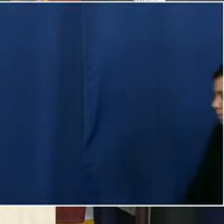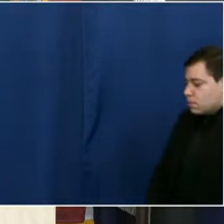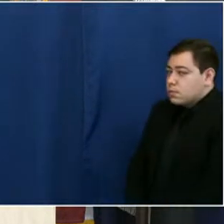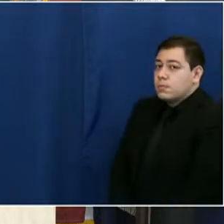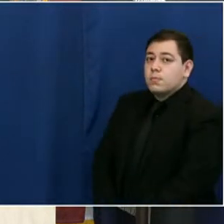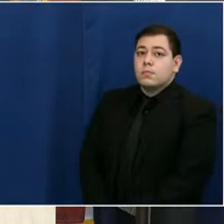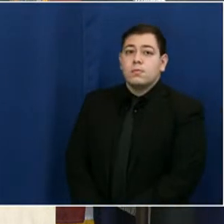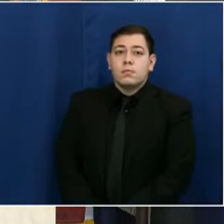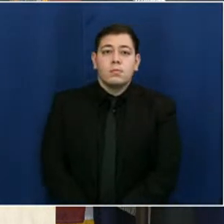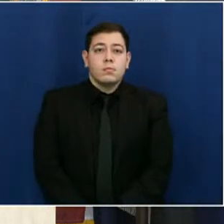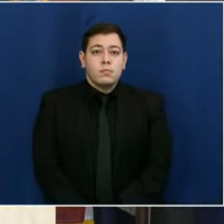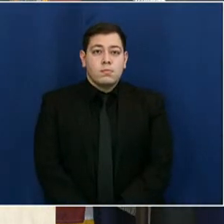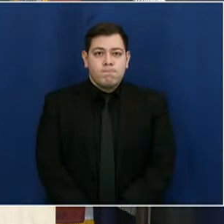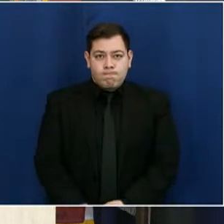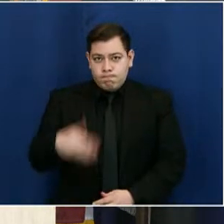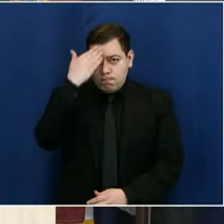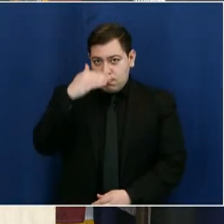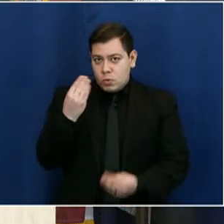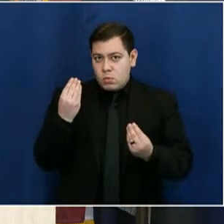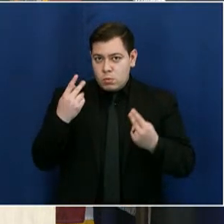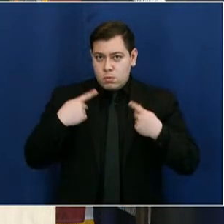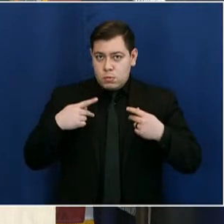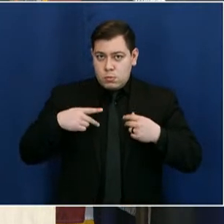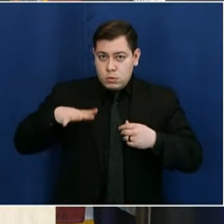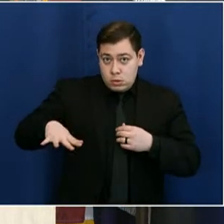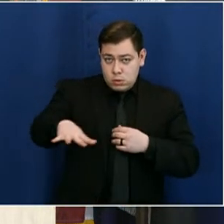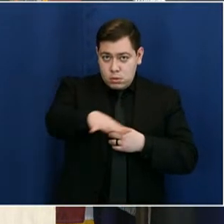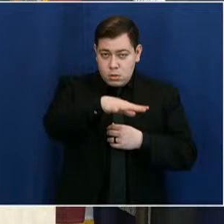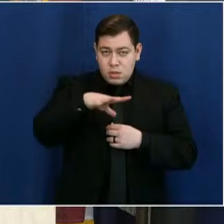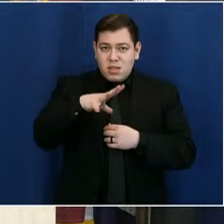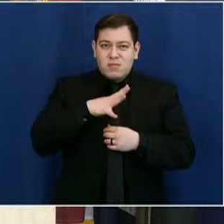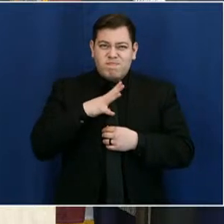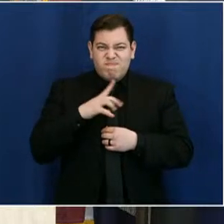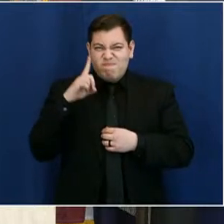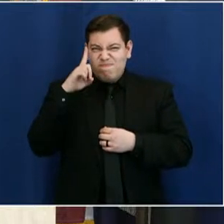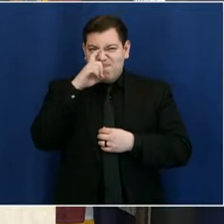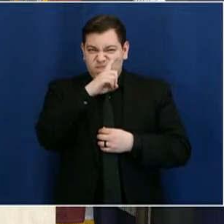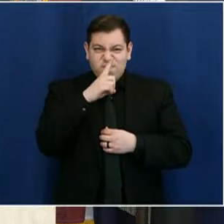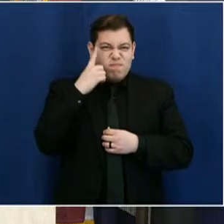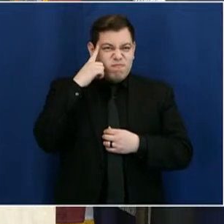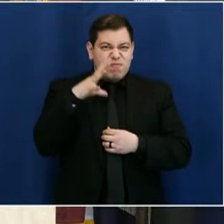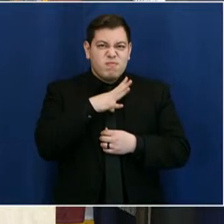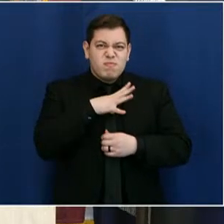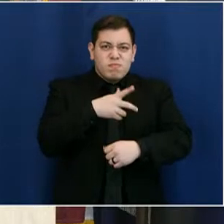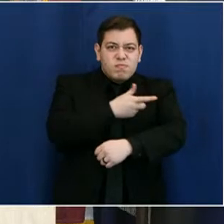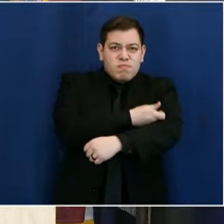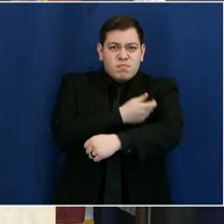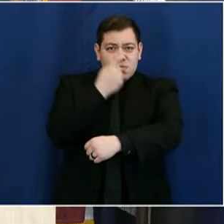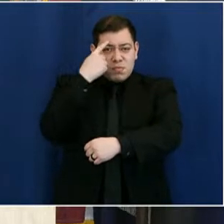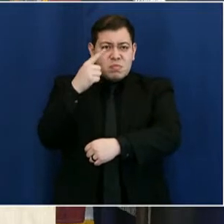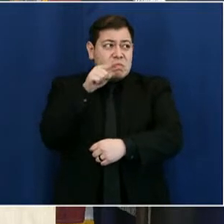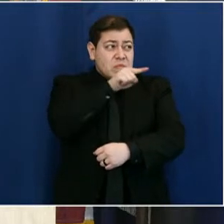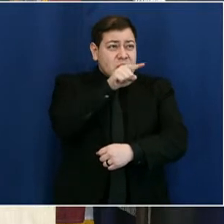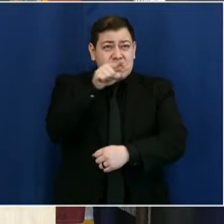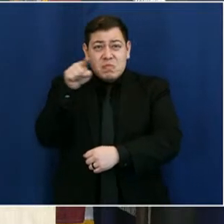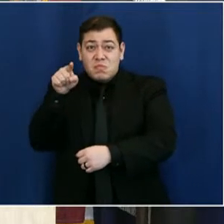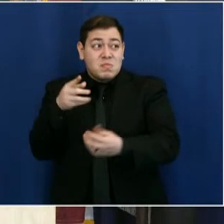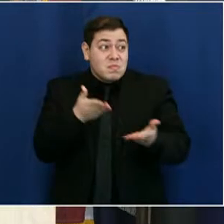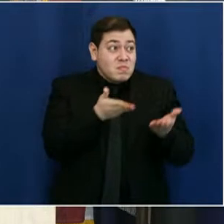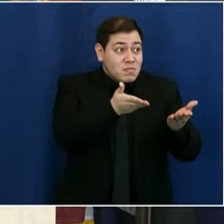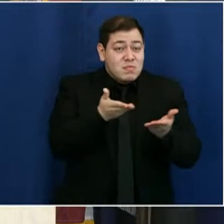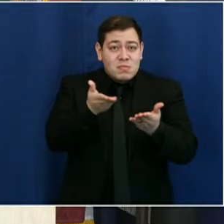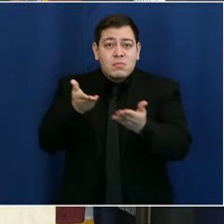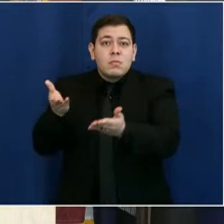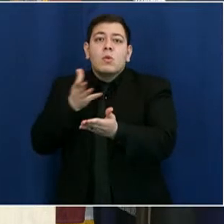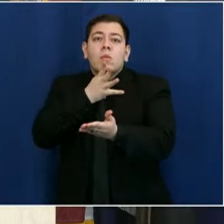Como muchos saben, nuestra región continúa enfrentando retos con el suministro de vacunas debido al impacto del clima en los